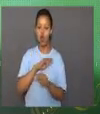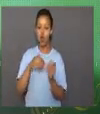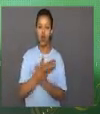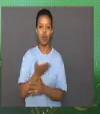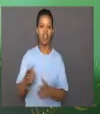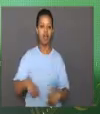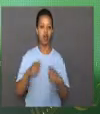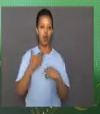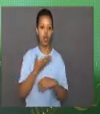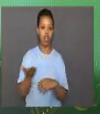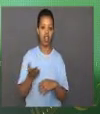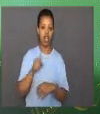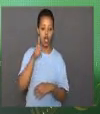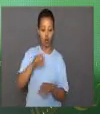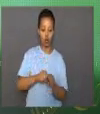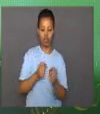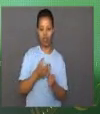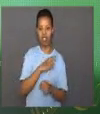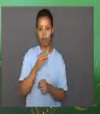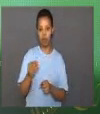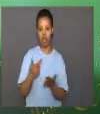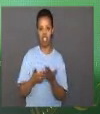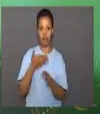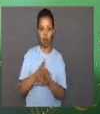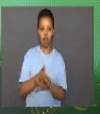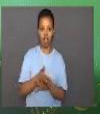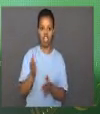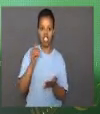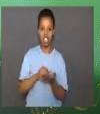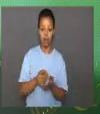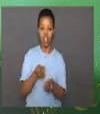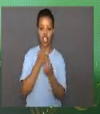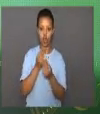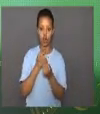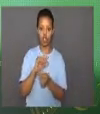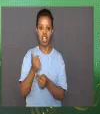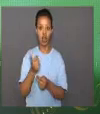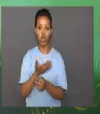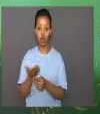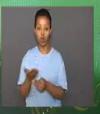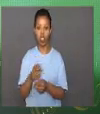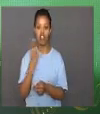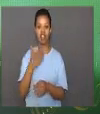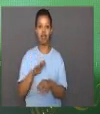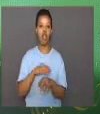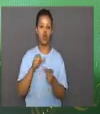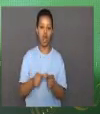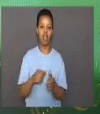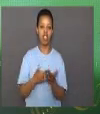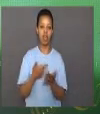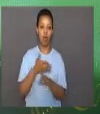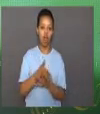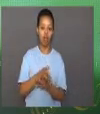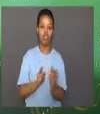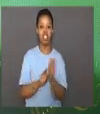will eventually be broken down and used as nutrients for growth and development by